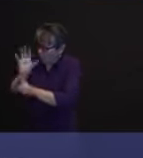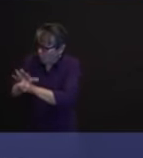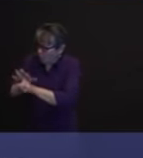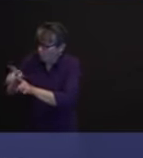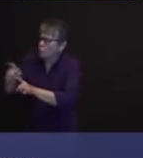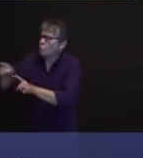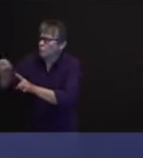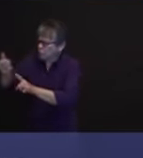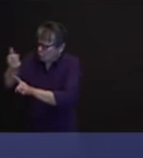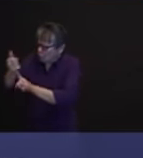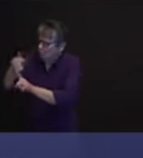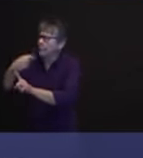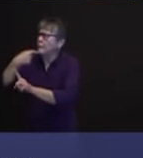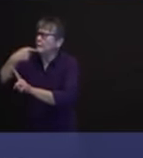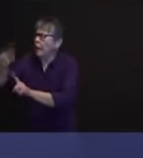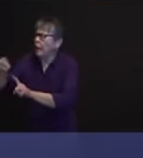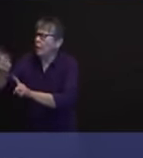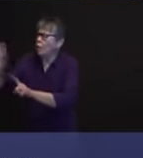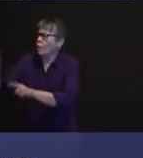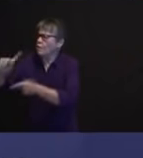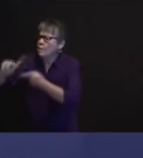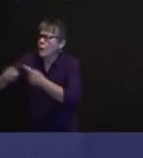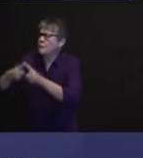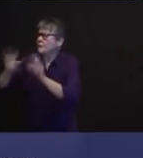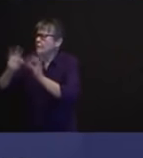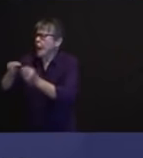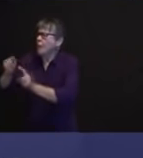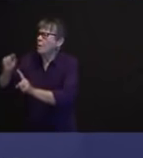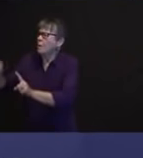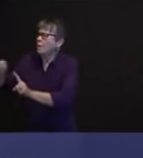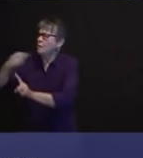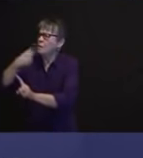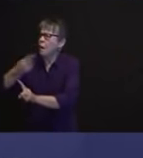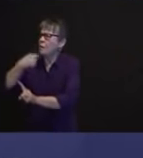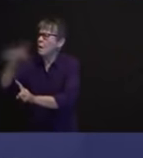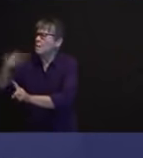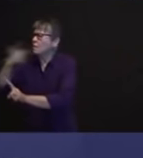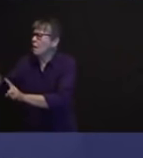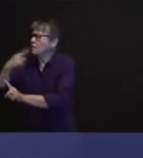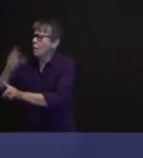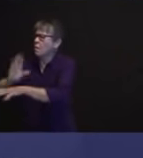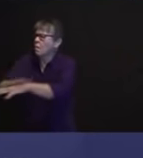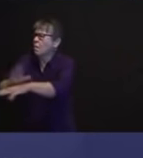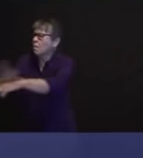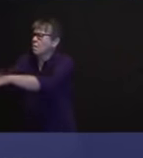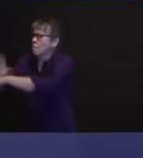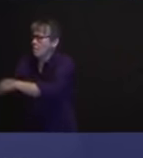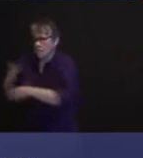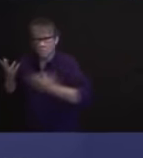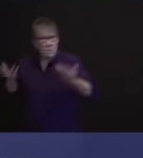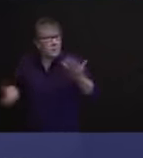But at this point, we're not ready to say, well, we're not even going to try to have the contact tracer reach you.